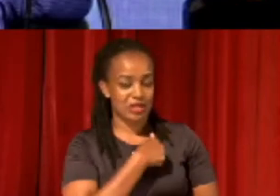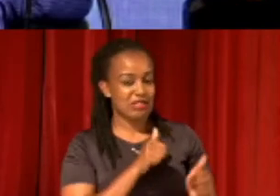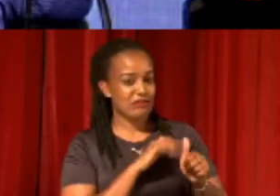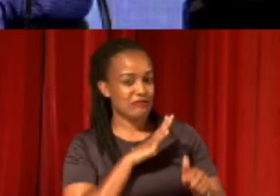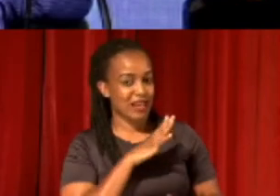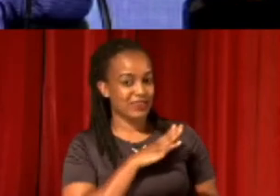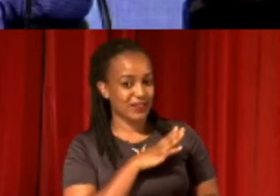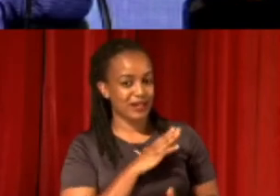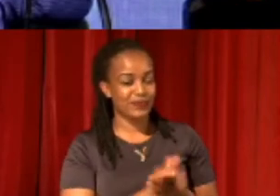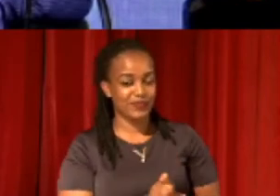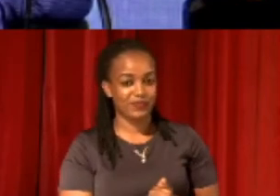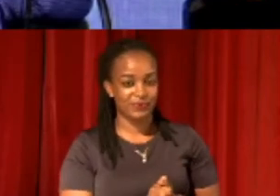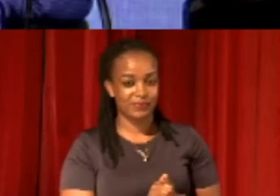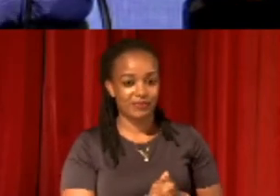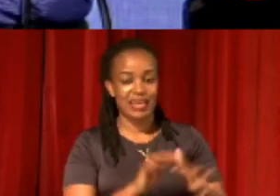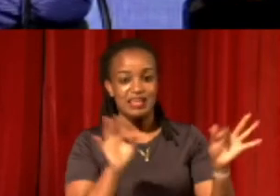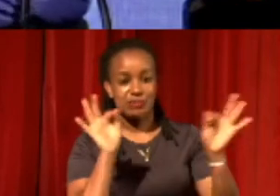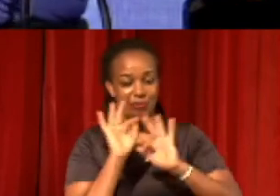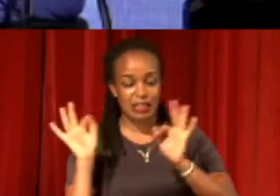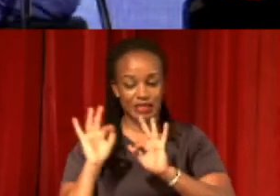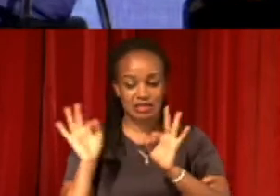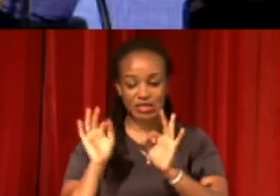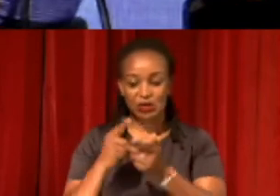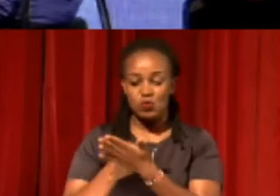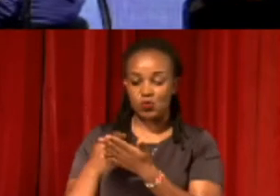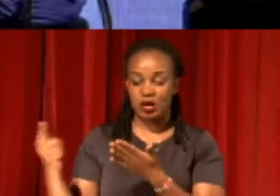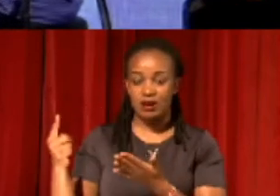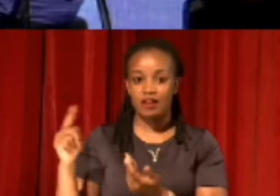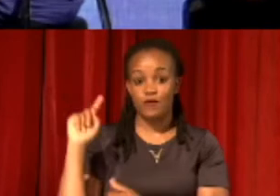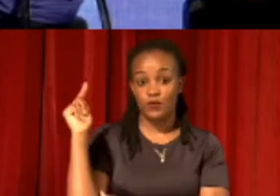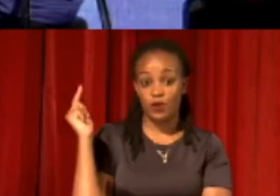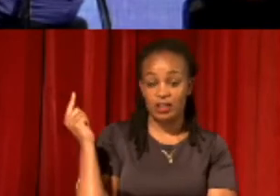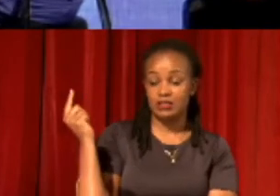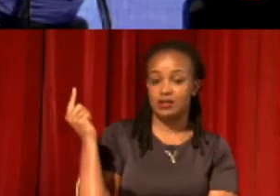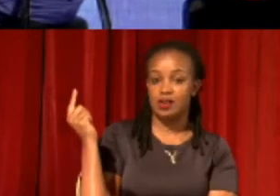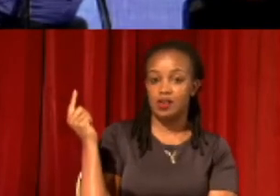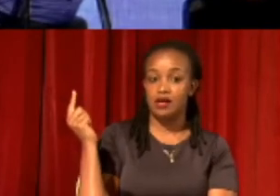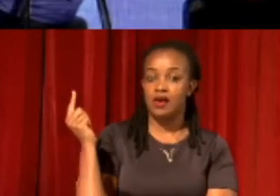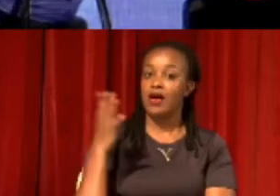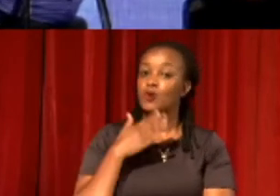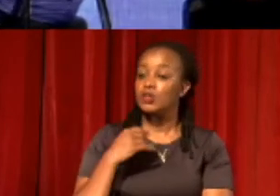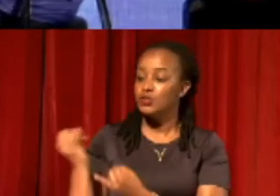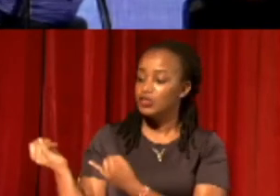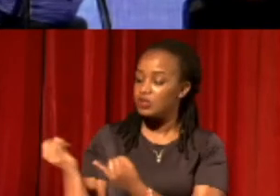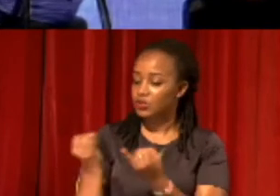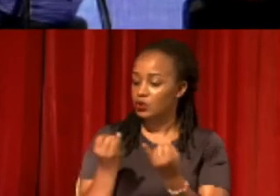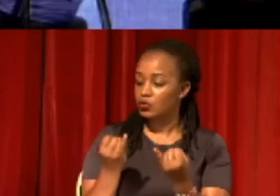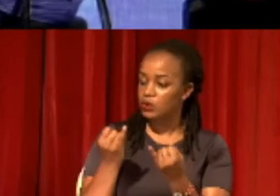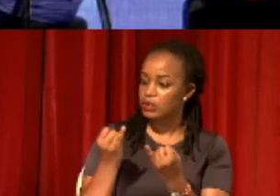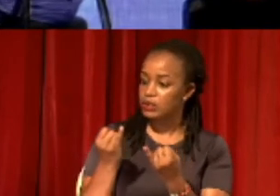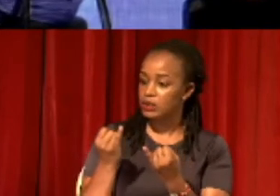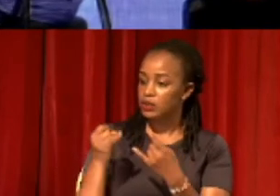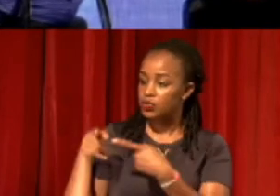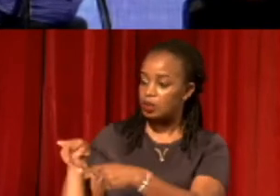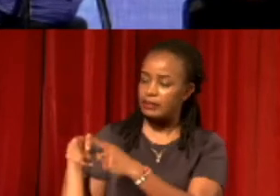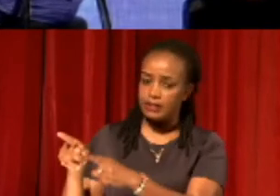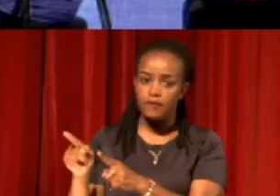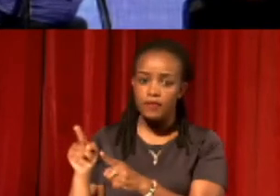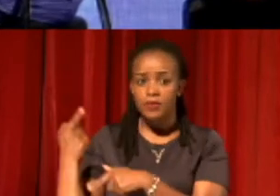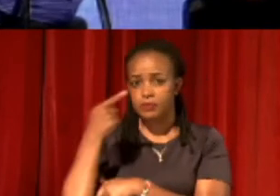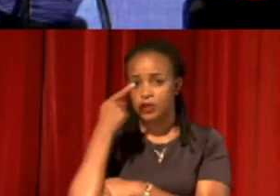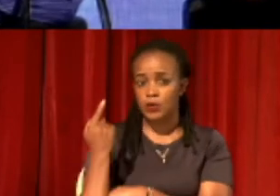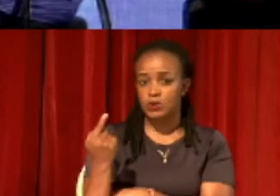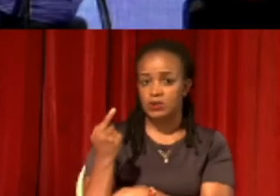Amazing. An amazing week. First, you know, I'd like you to introduce yourself to Kenyans, because